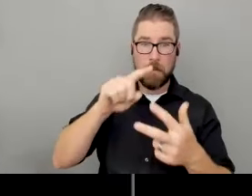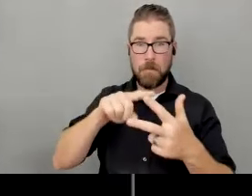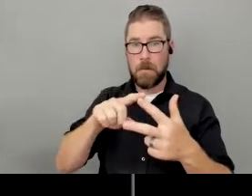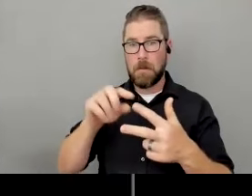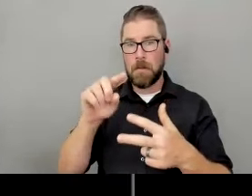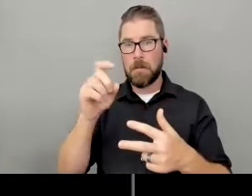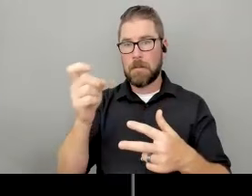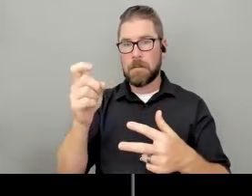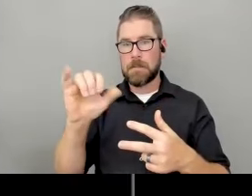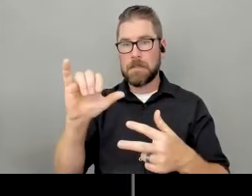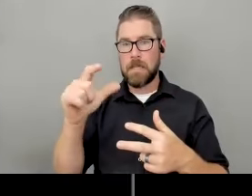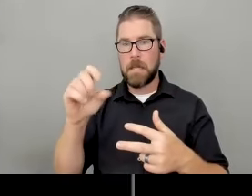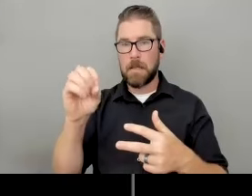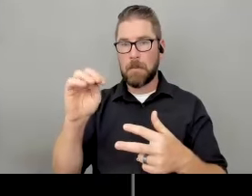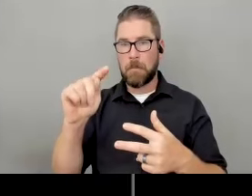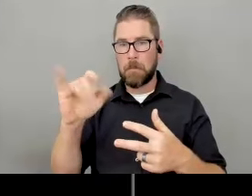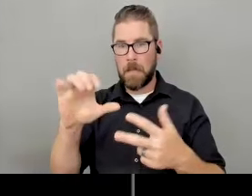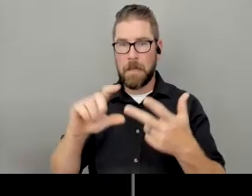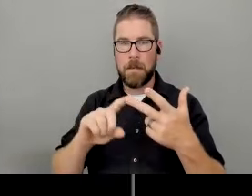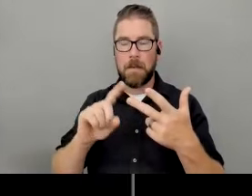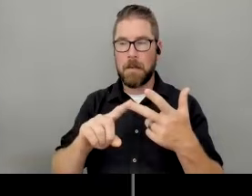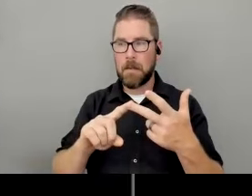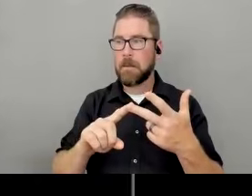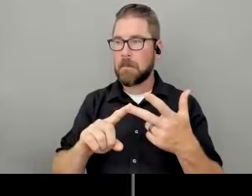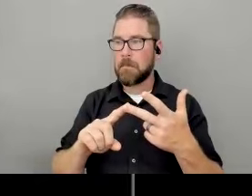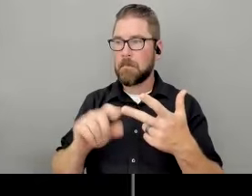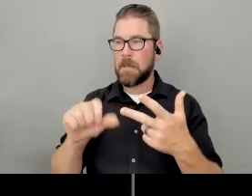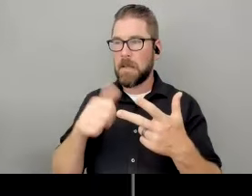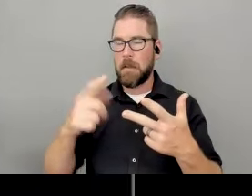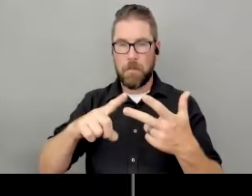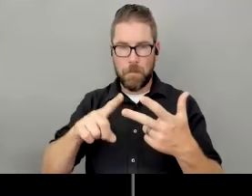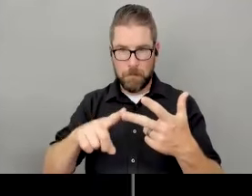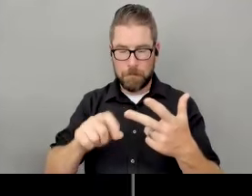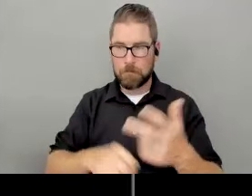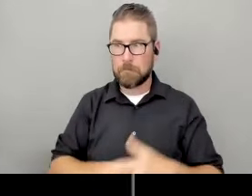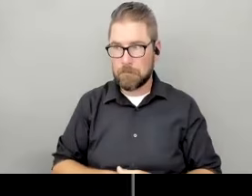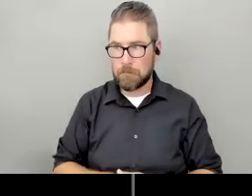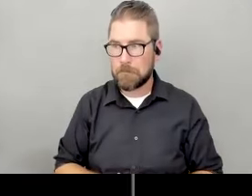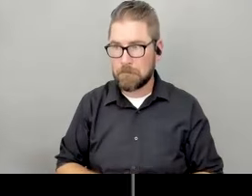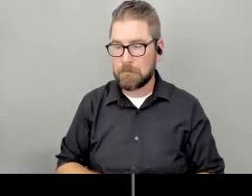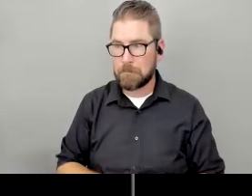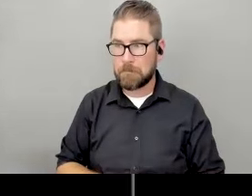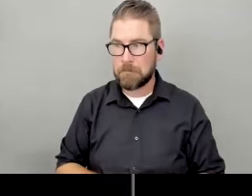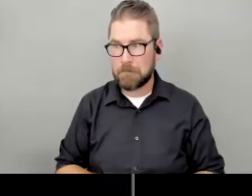maxilla. We look a little closer, and I'm going to just turn them a tiny bit here.